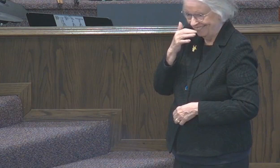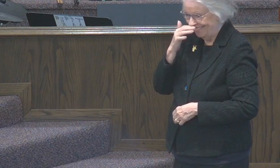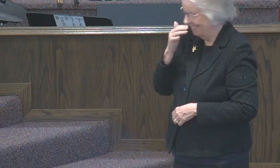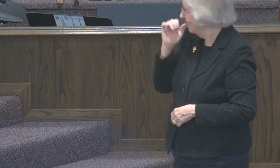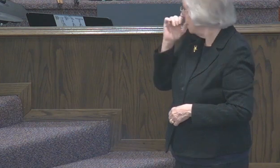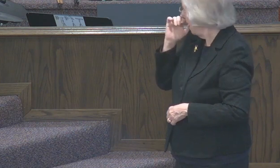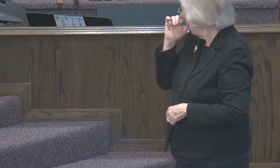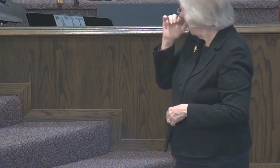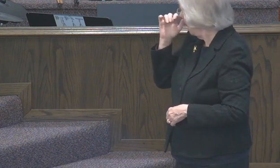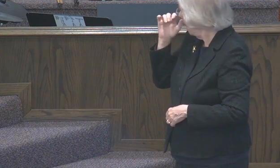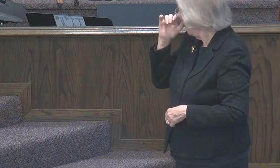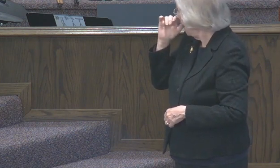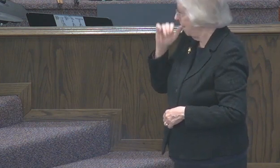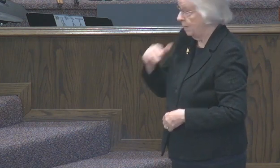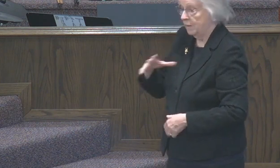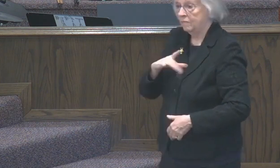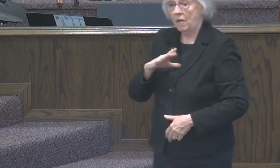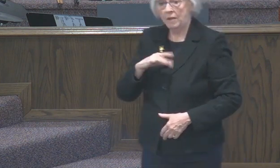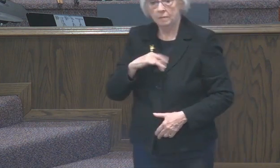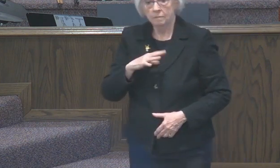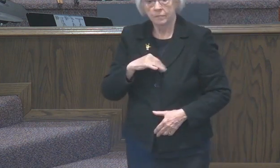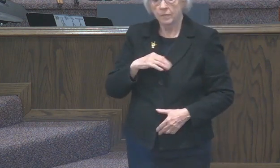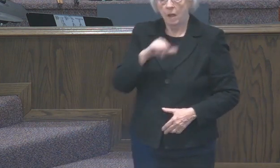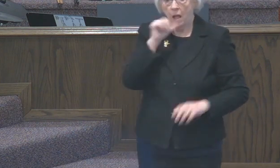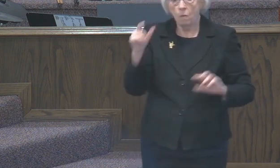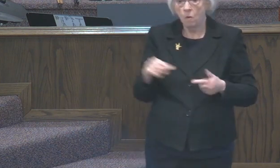Great, I'm not going to do any harm to people.